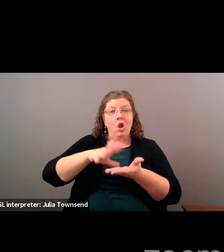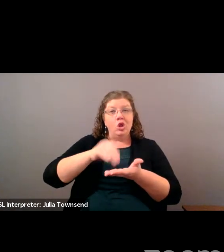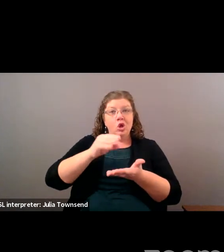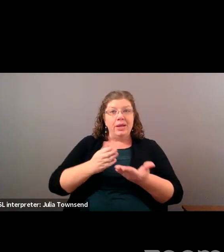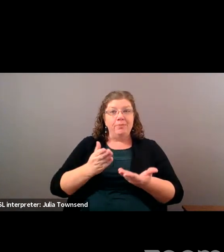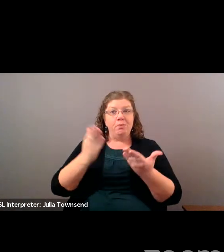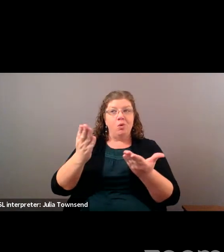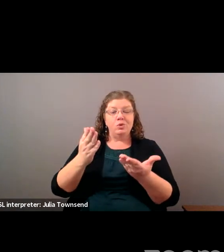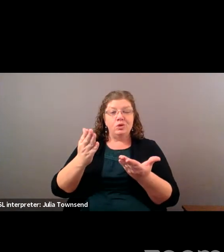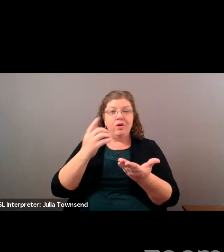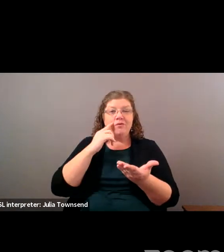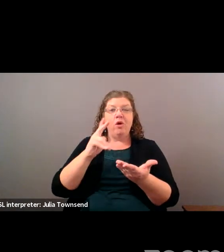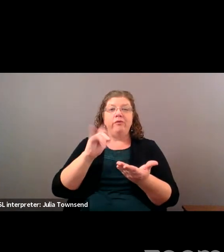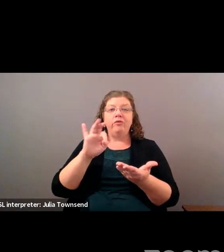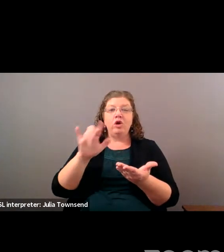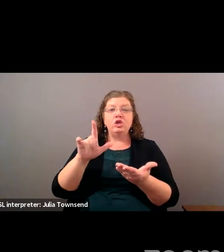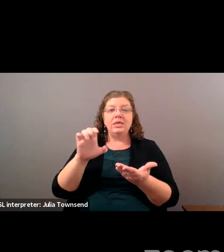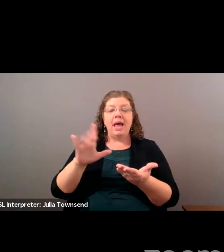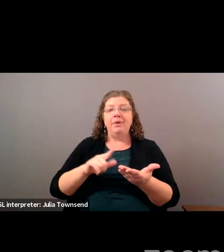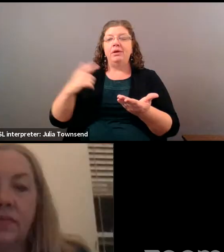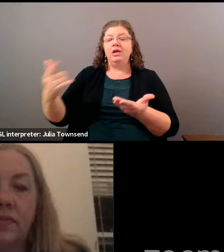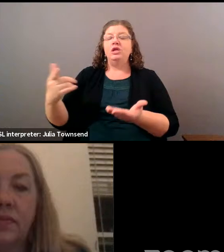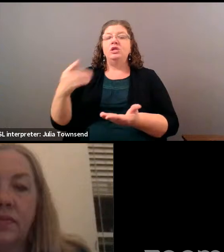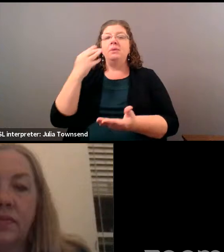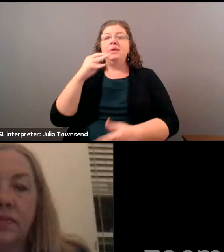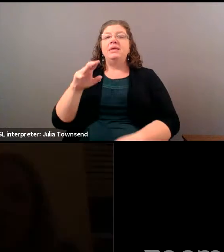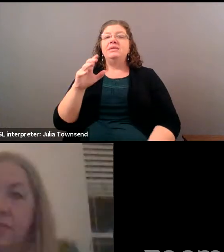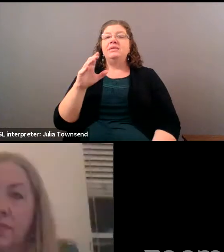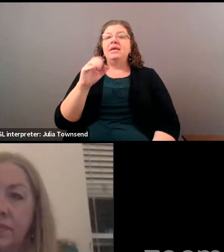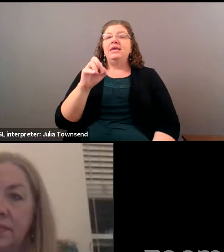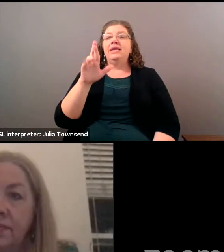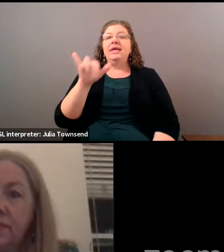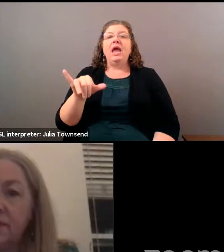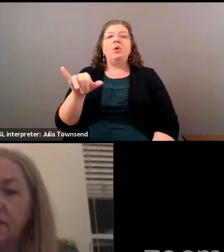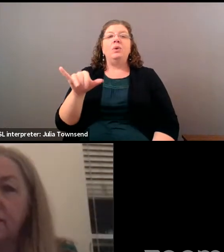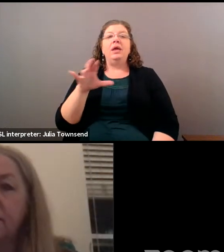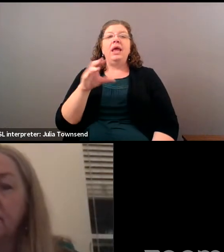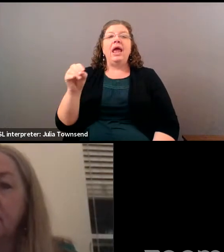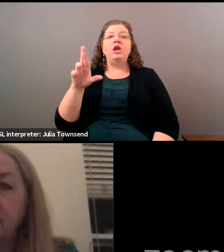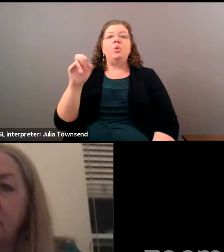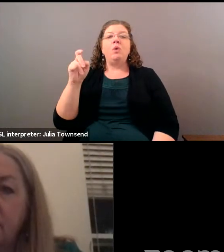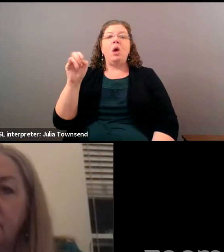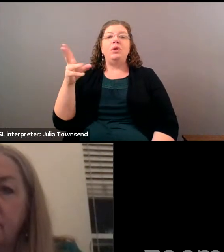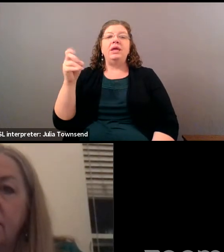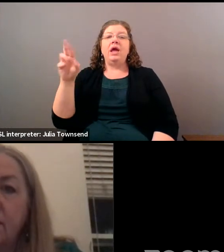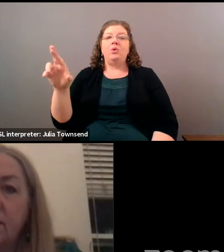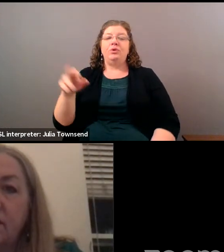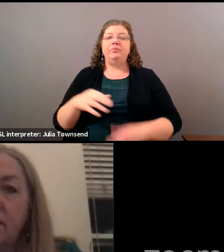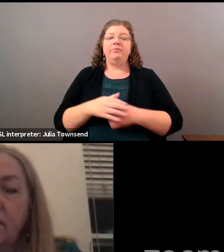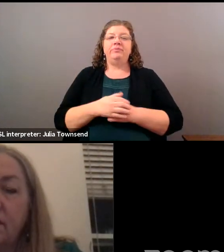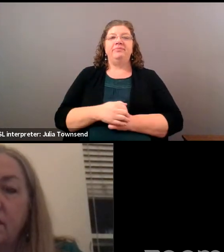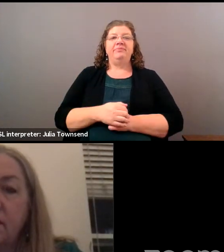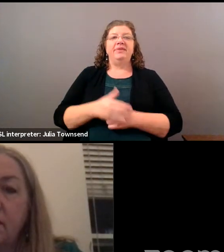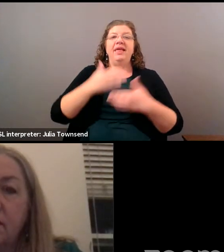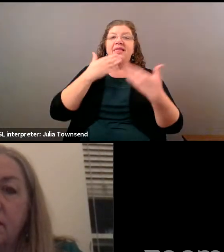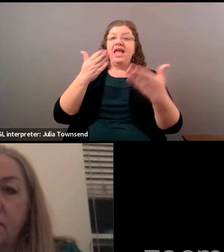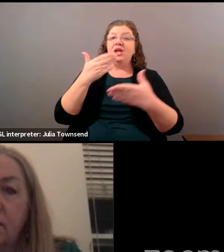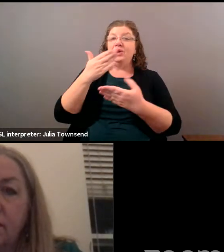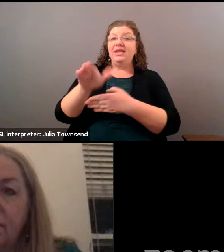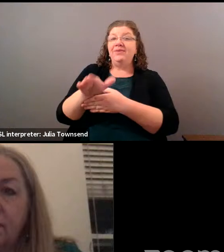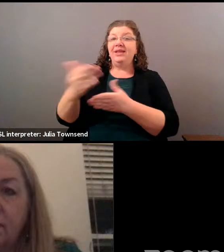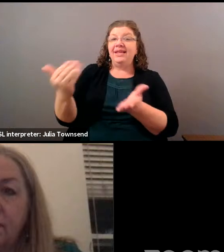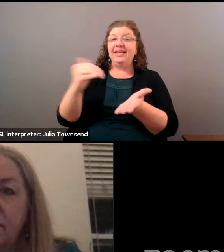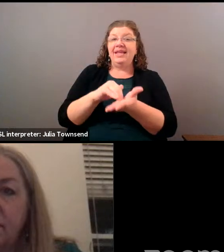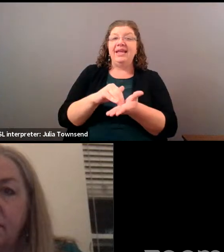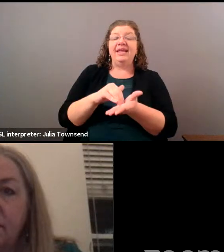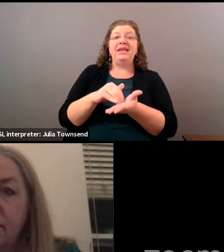for virtual labs to Ms. Carey and Ms. Roundy Howder. Thank you, and good evening once again. Just me, and